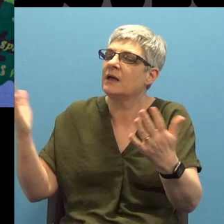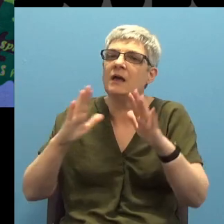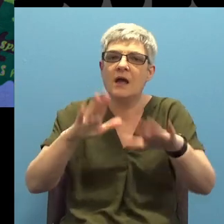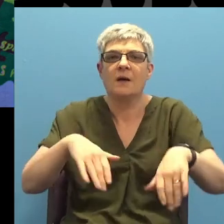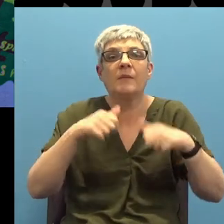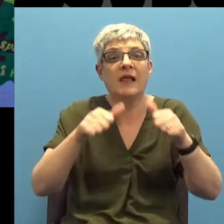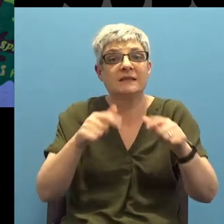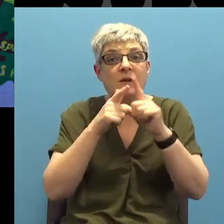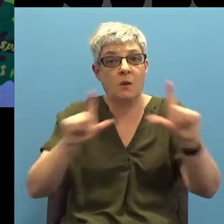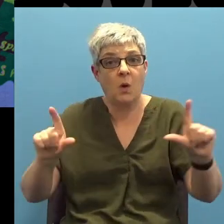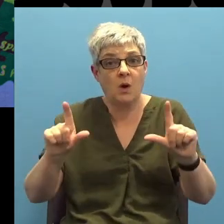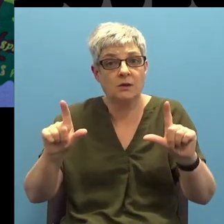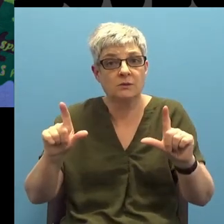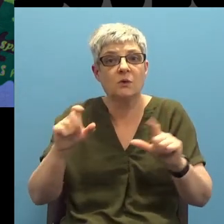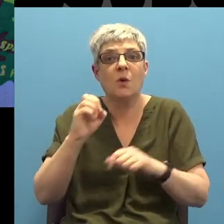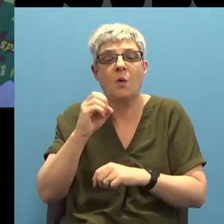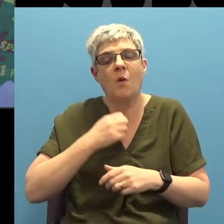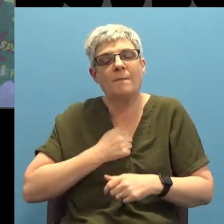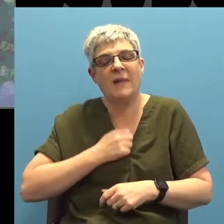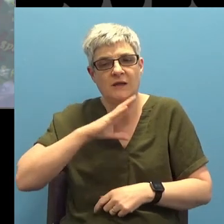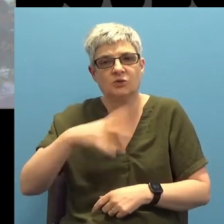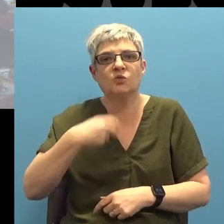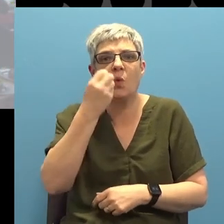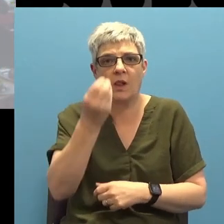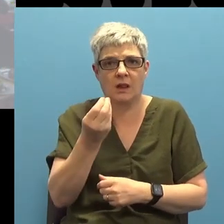O my soul, is our opening praise.